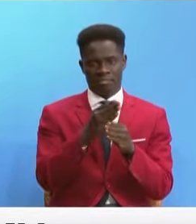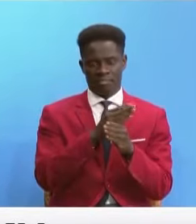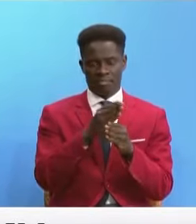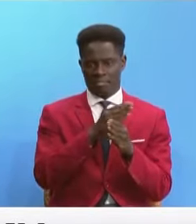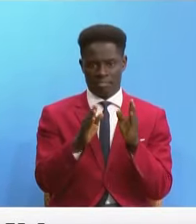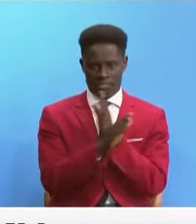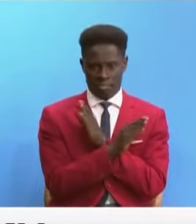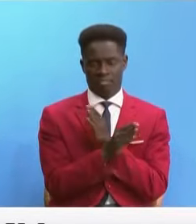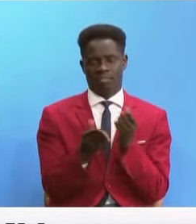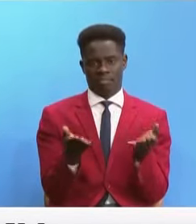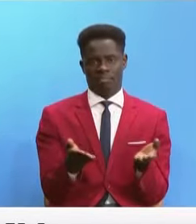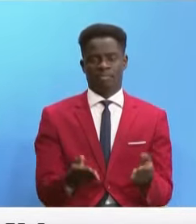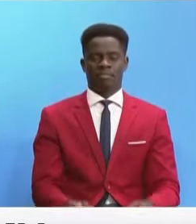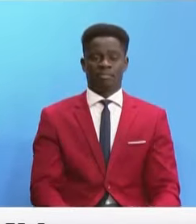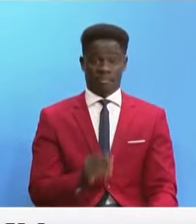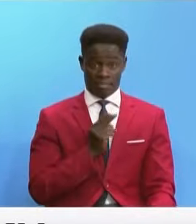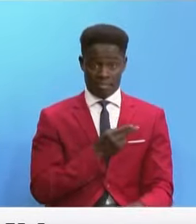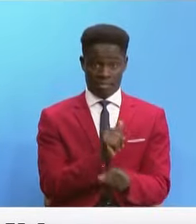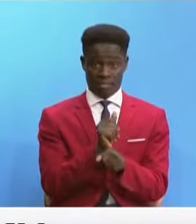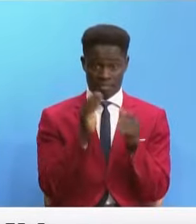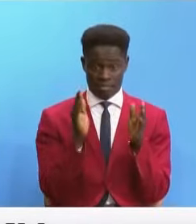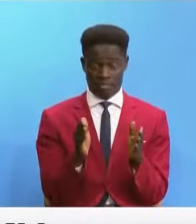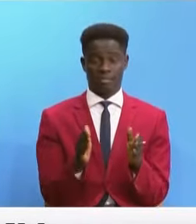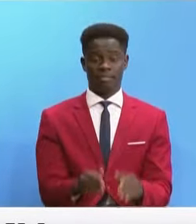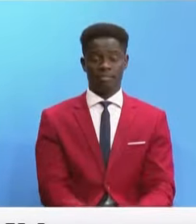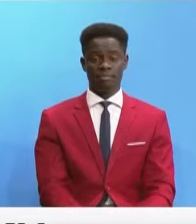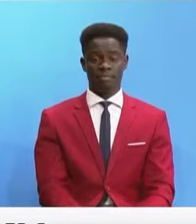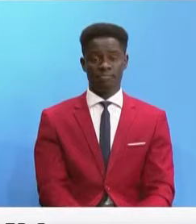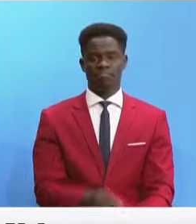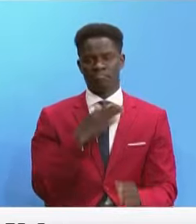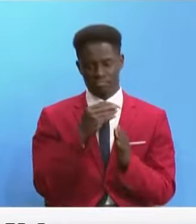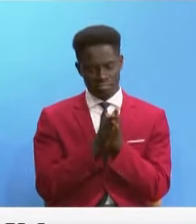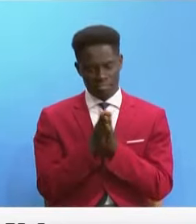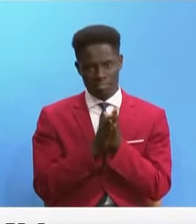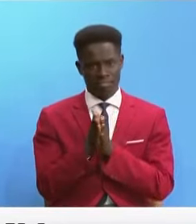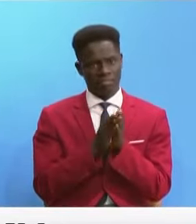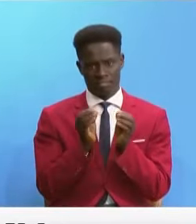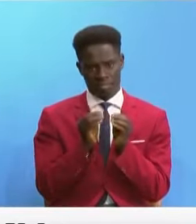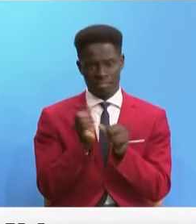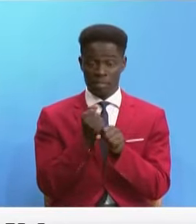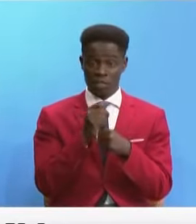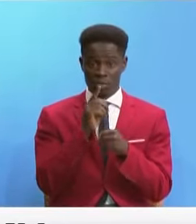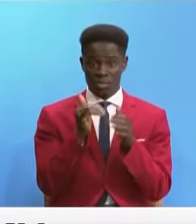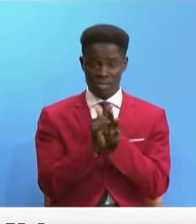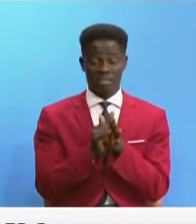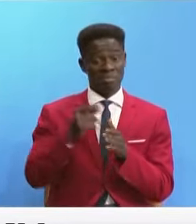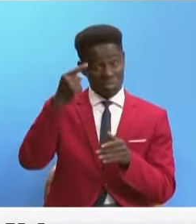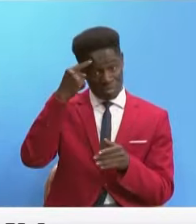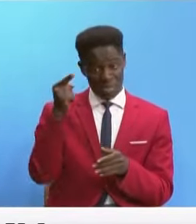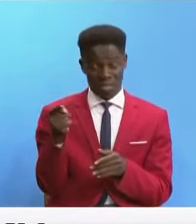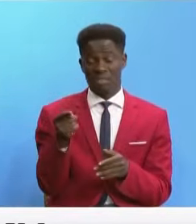we remain dedicated to ensuring that our market is governed with a proactive approach to promote